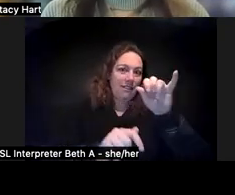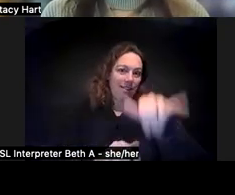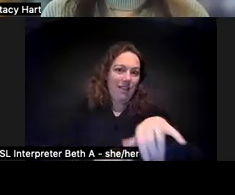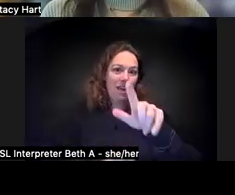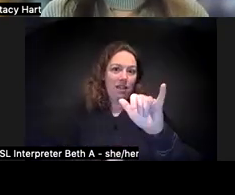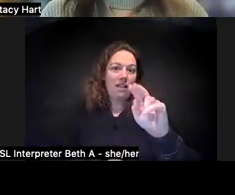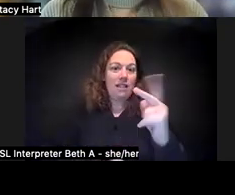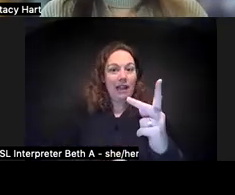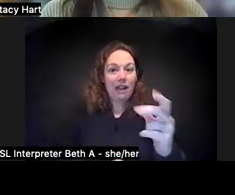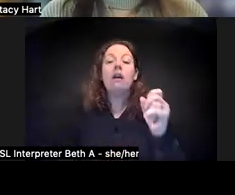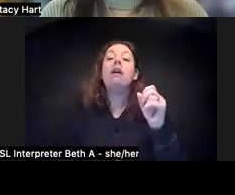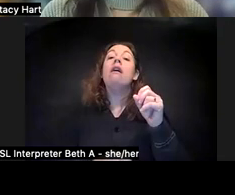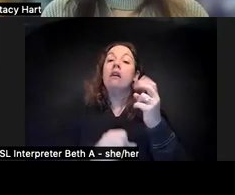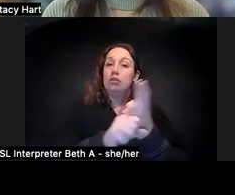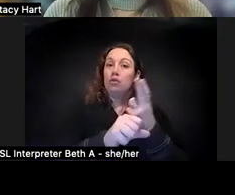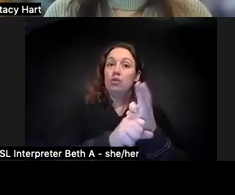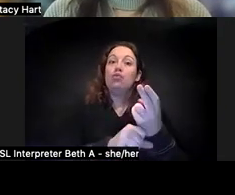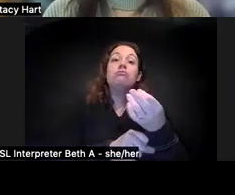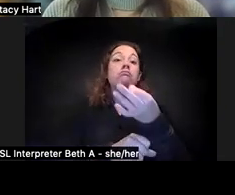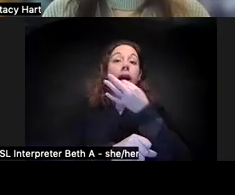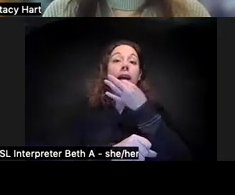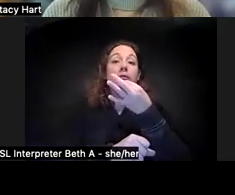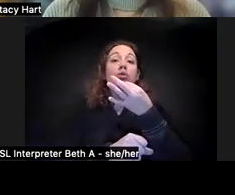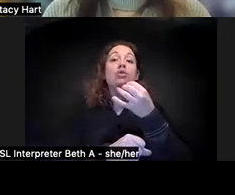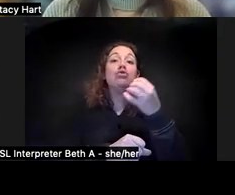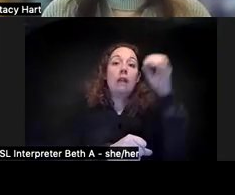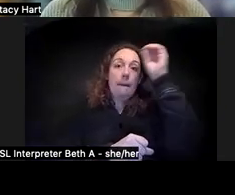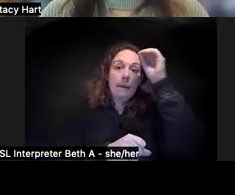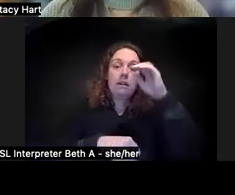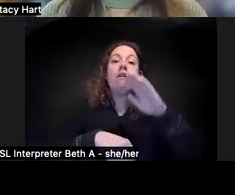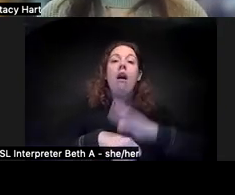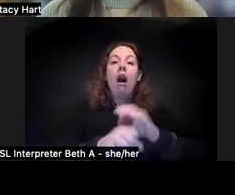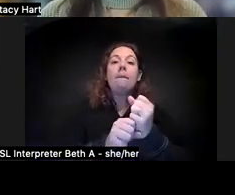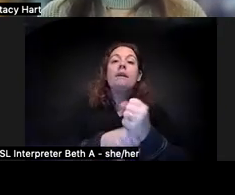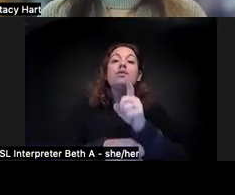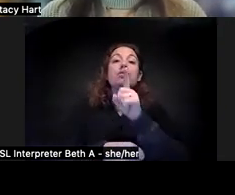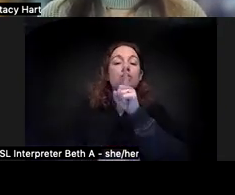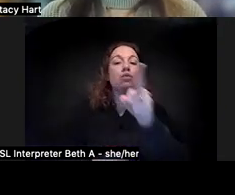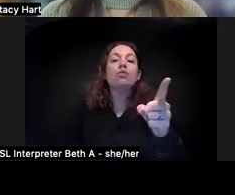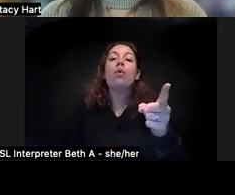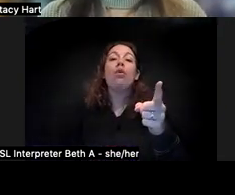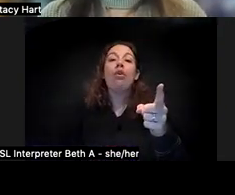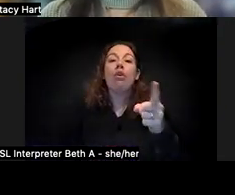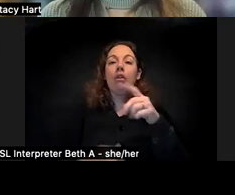user experts to review the website to ensure accessibility.